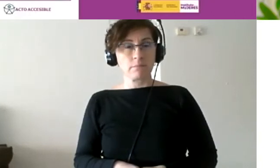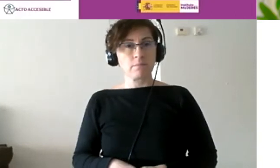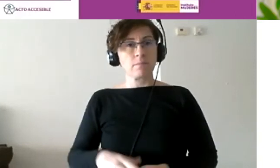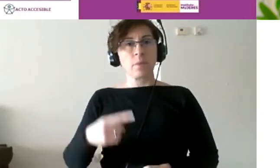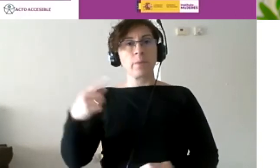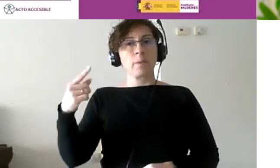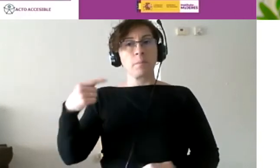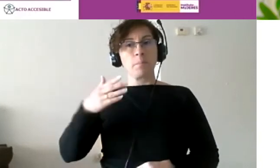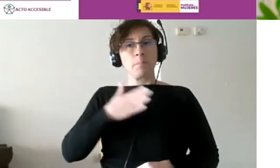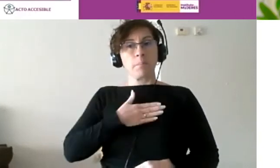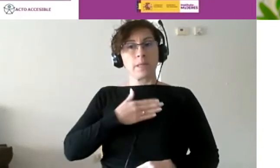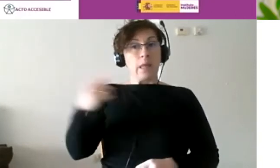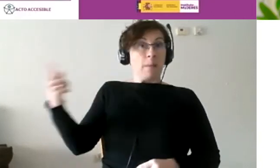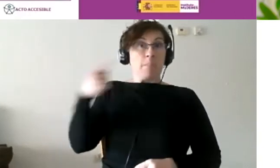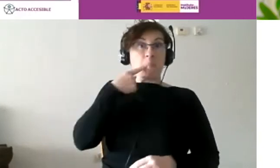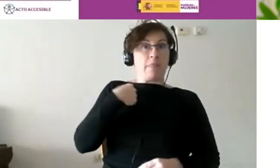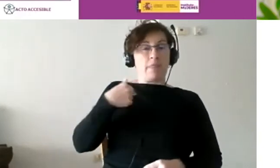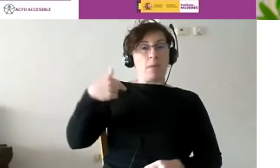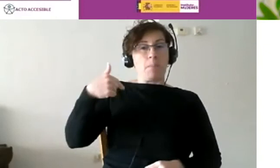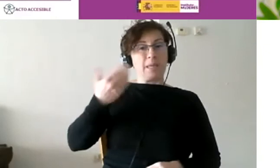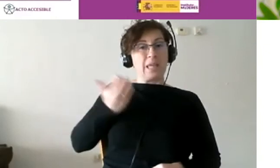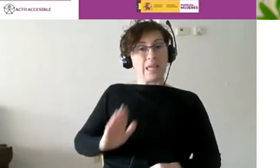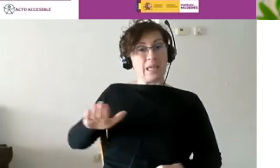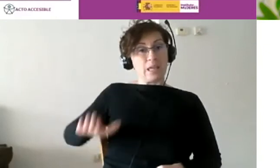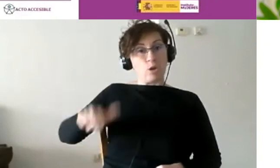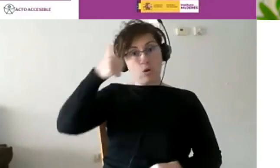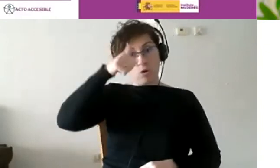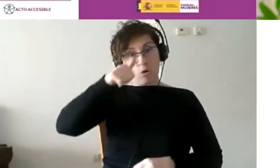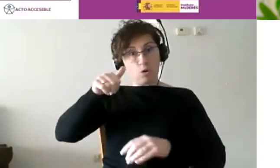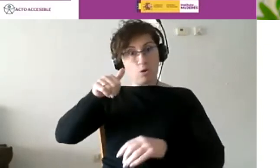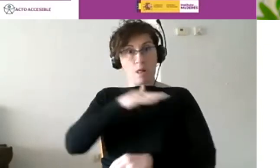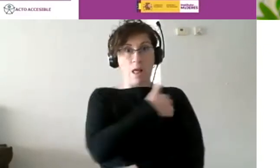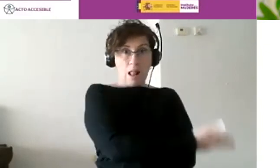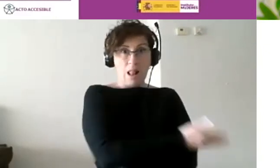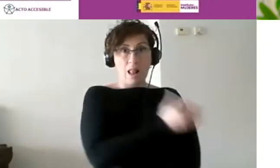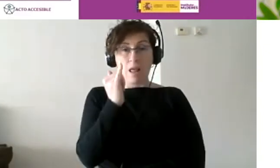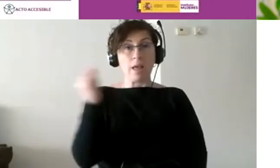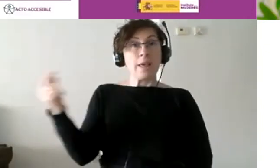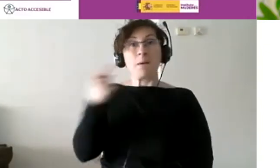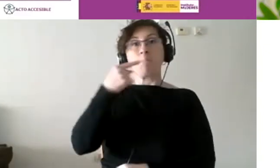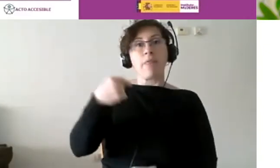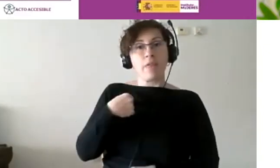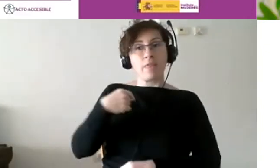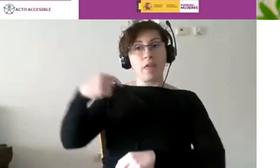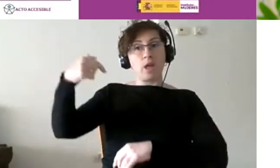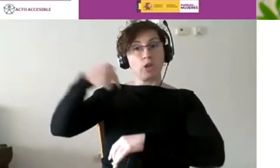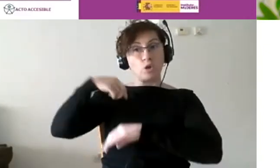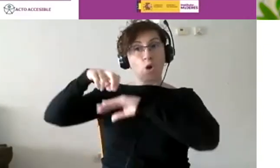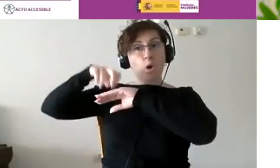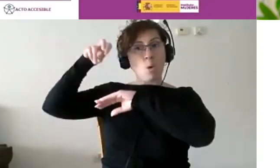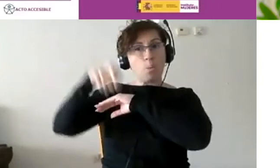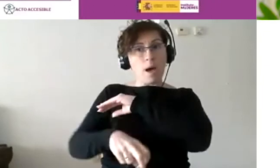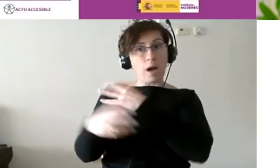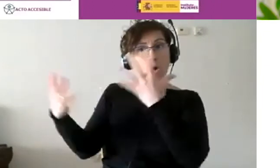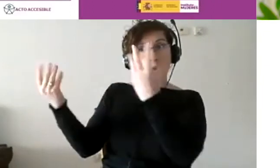saying, Mom, I'm not gonna go down. I'm not gonna go down without you. I can't leave you here.